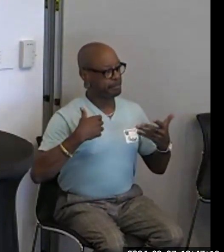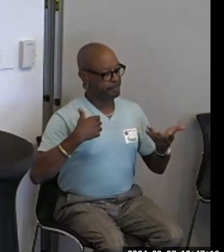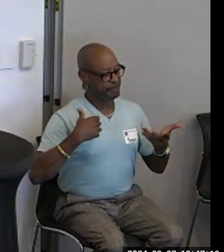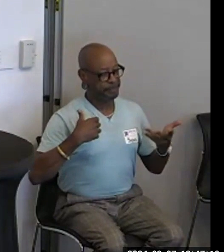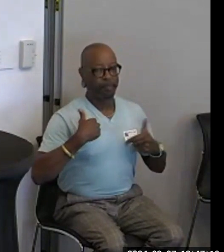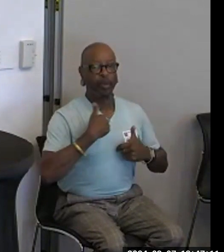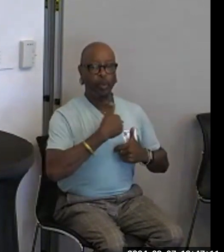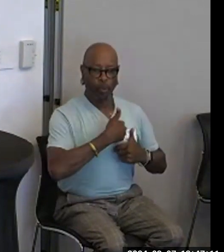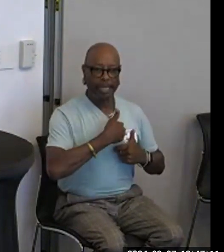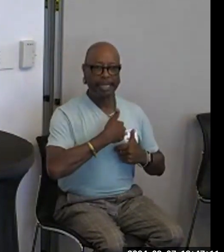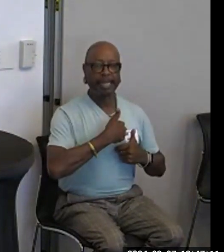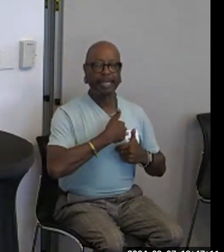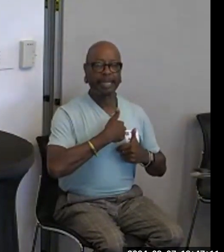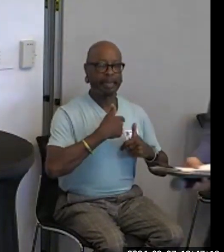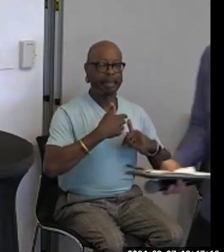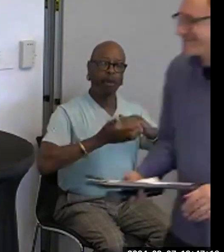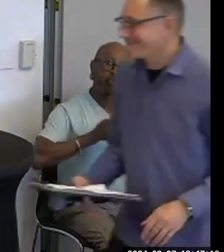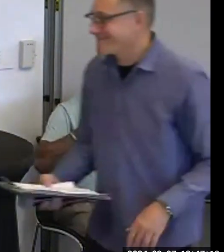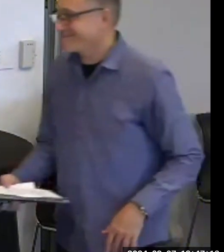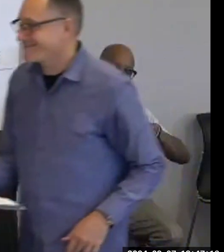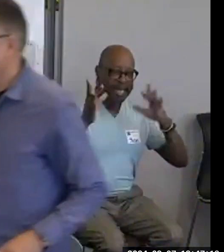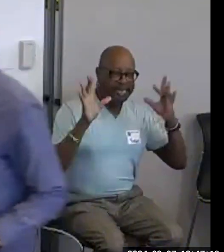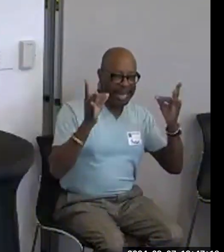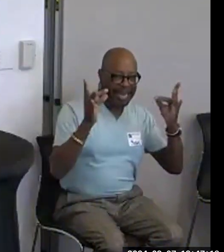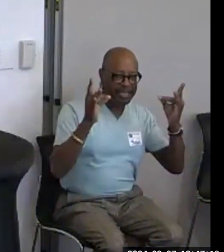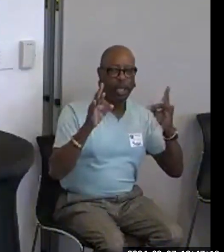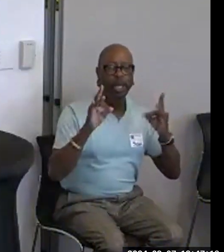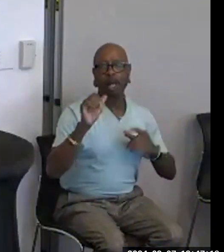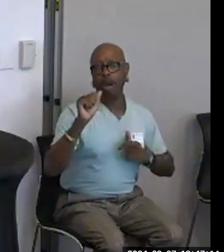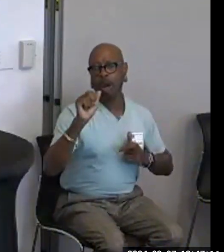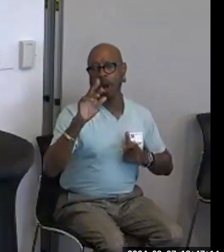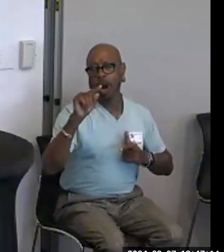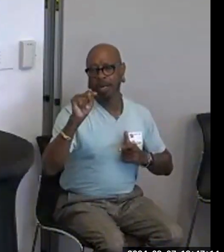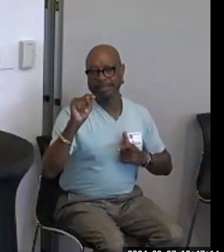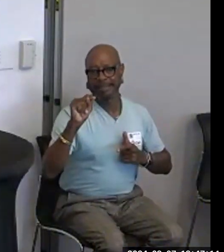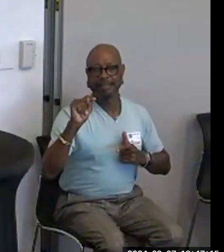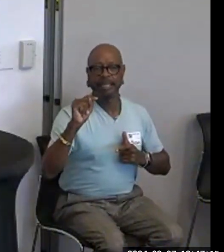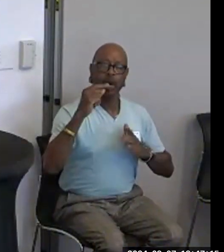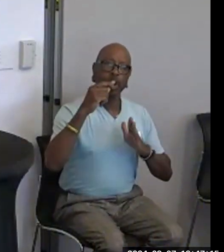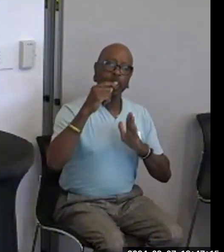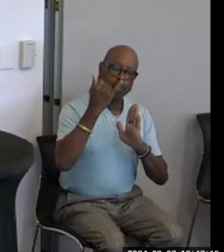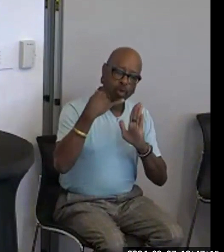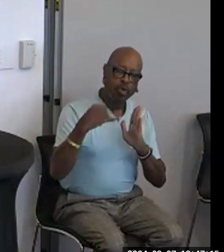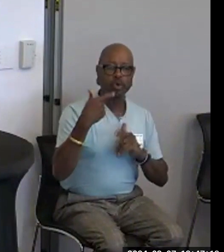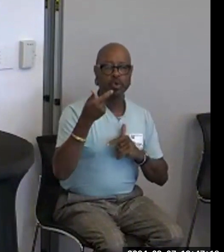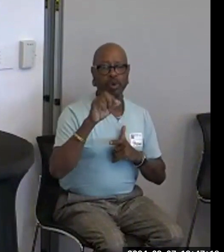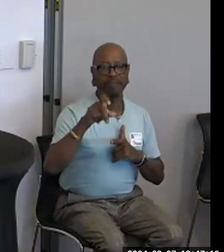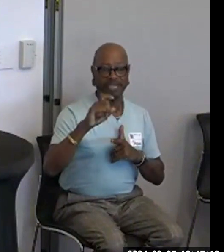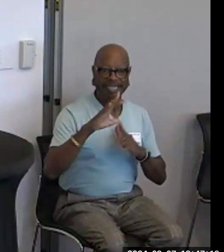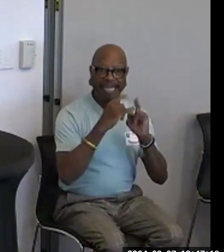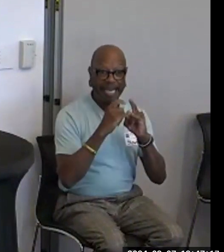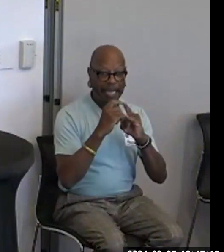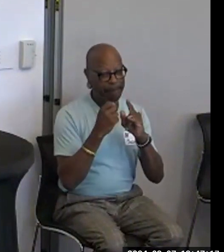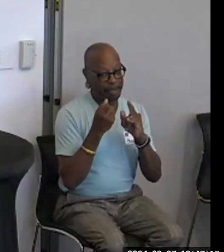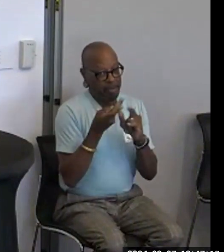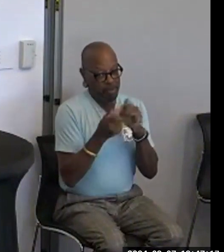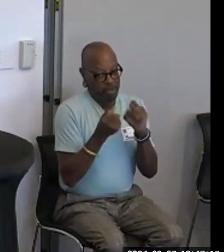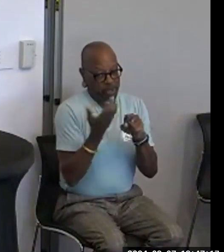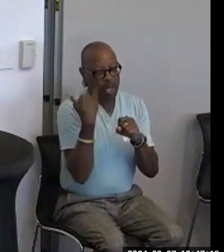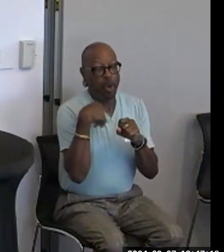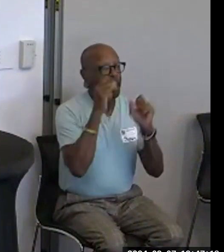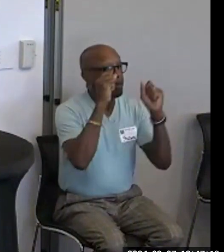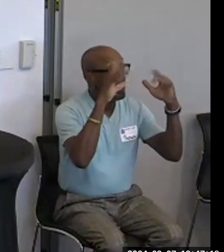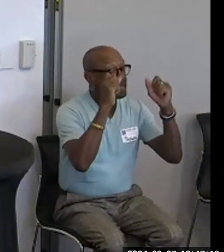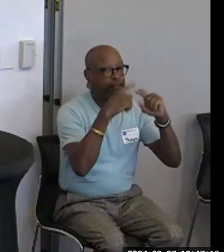we ran a tactile arts and graphics conference at Enchanted Hills Camp a number of years ago. It was amazing, but it